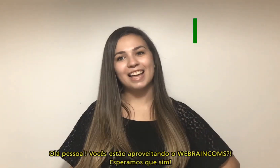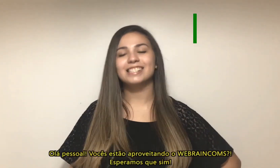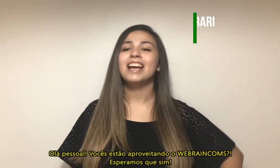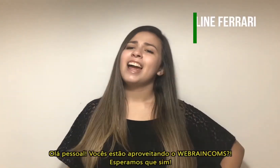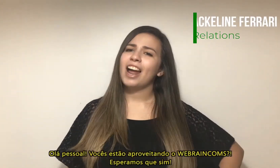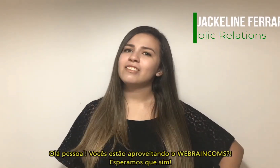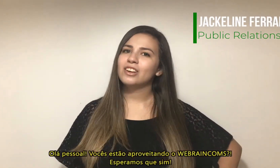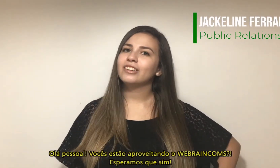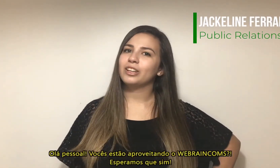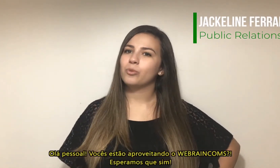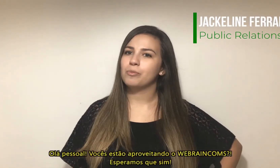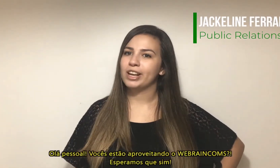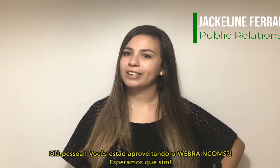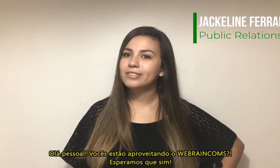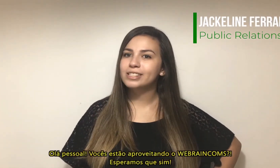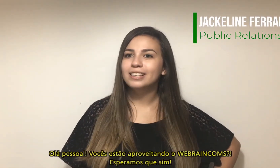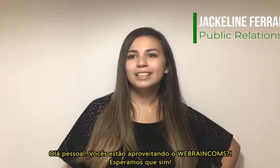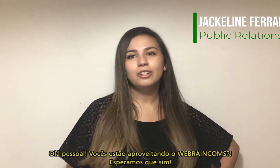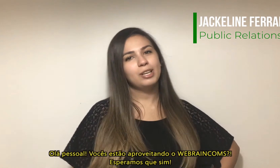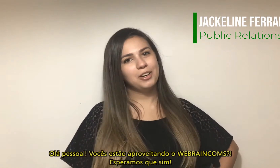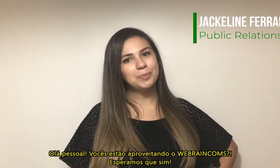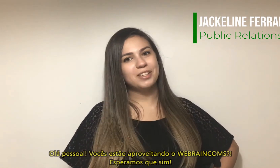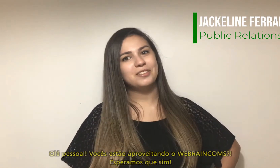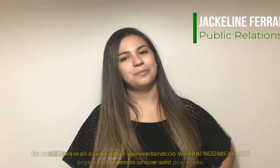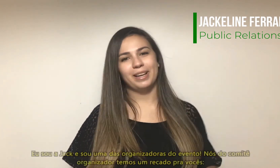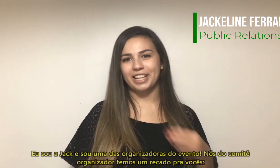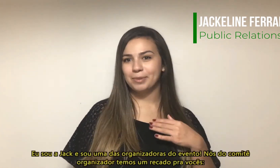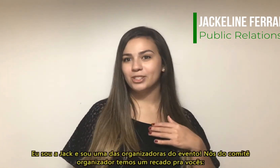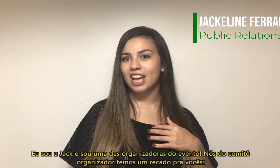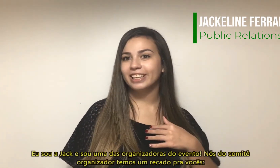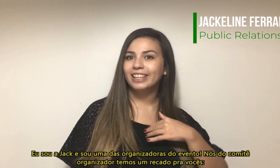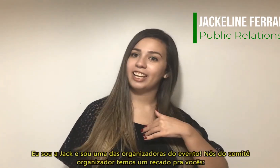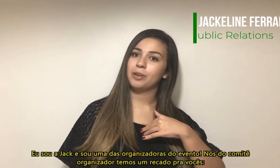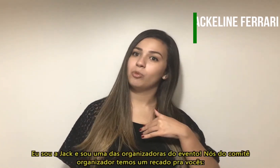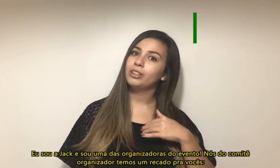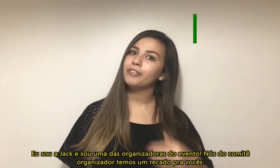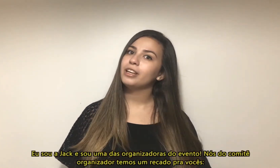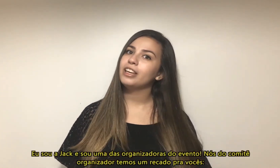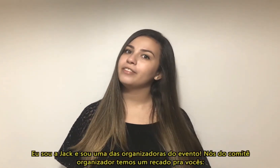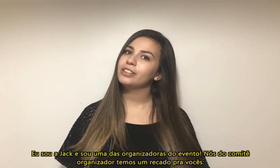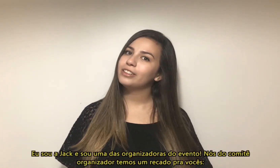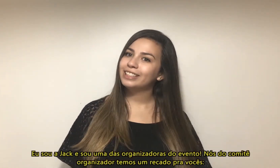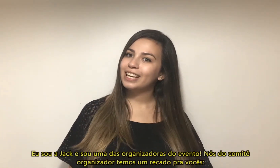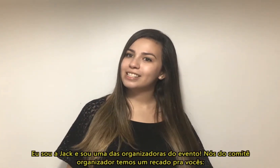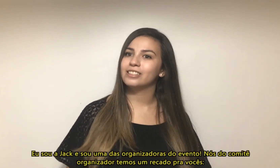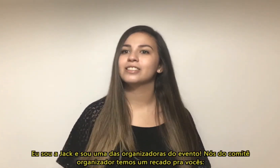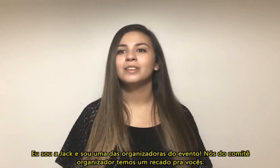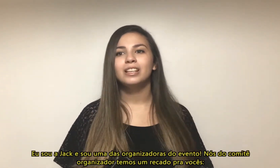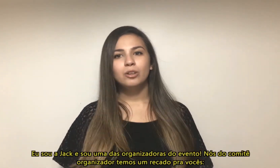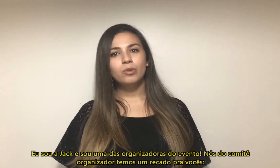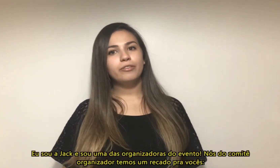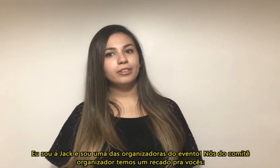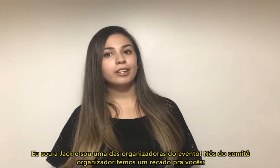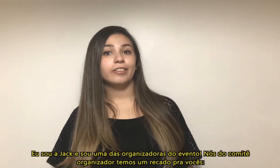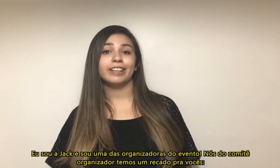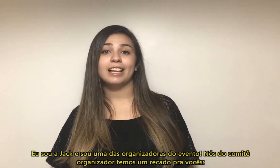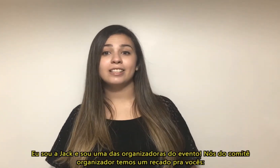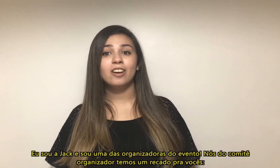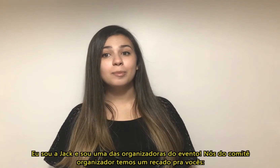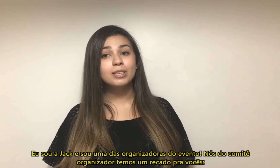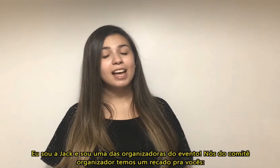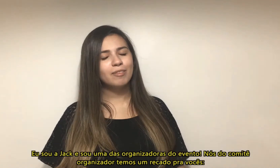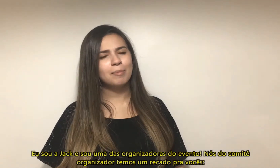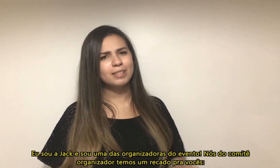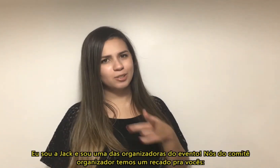Hello guys, are you enjoying the WeBraincoms? We hope so. My name is Jackie and I'm one of the event organizers. We from the